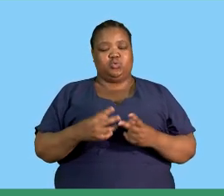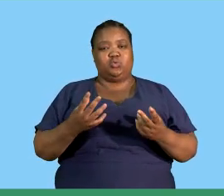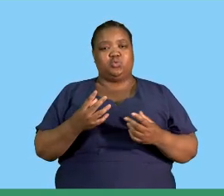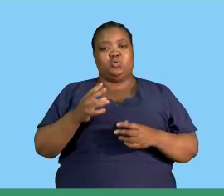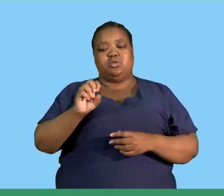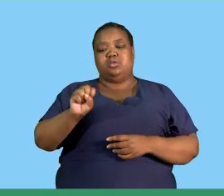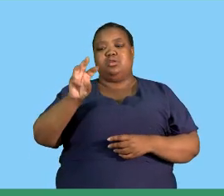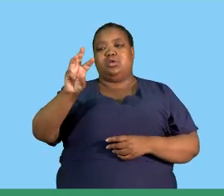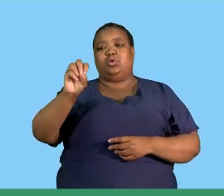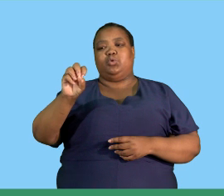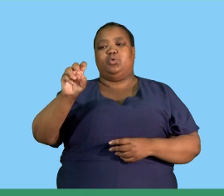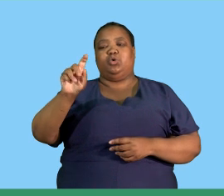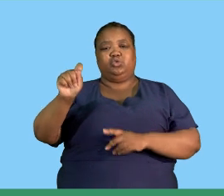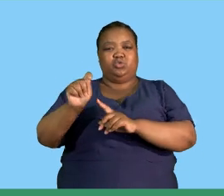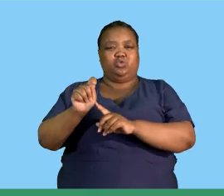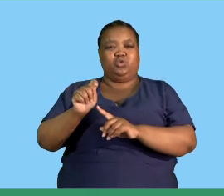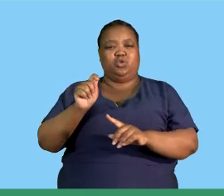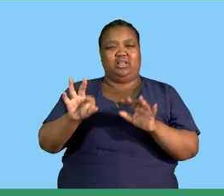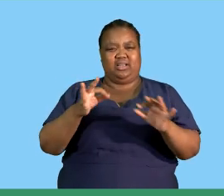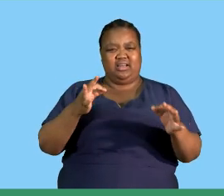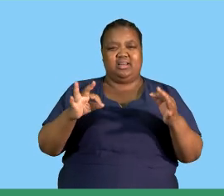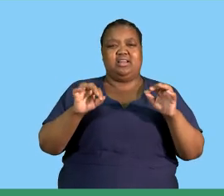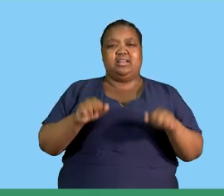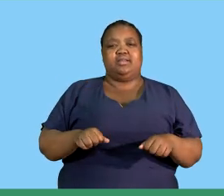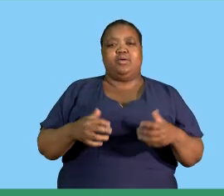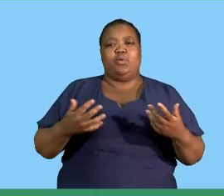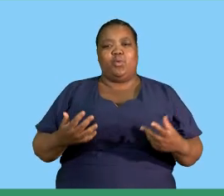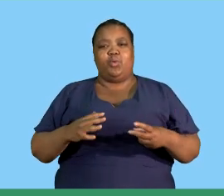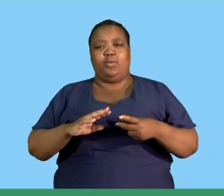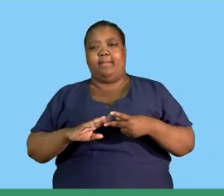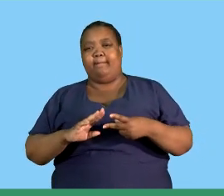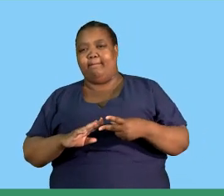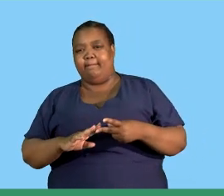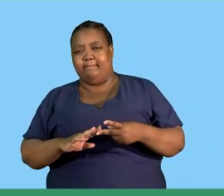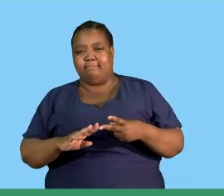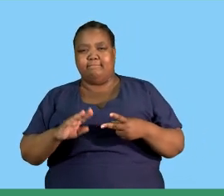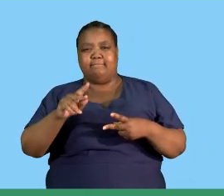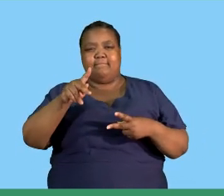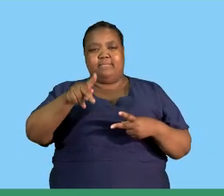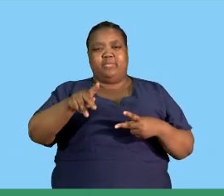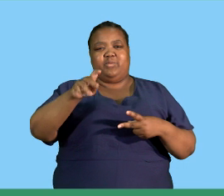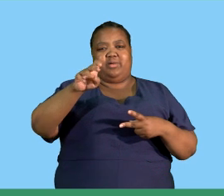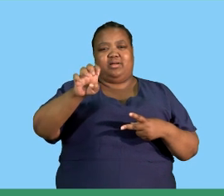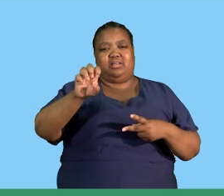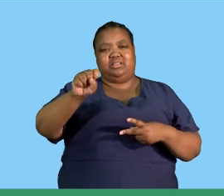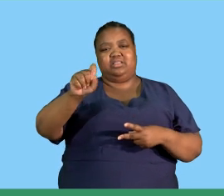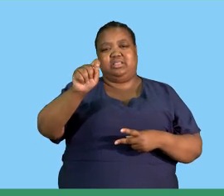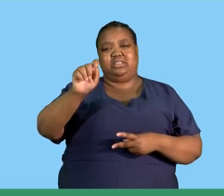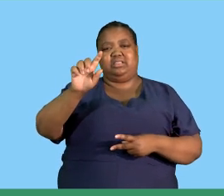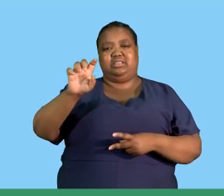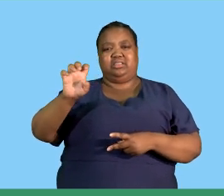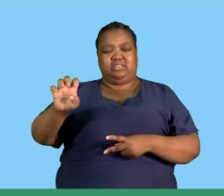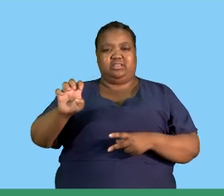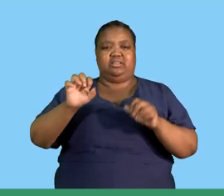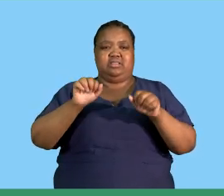SWOT analysis, or the Porter's 5 force model, or the PASTEL. And what do we call them? We call these